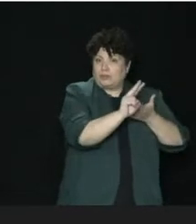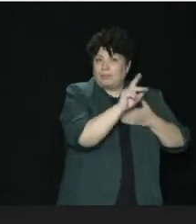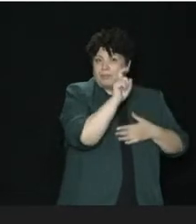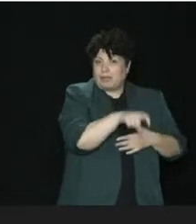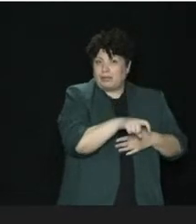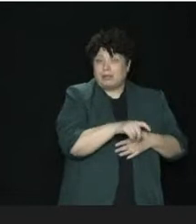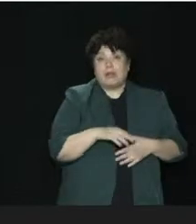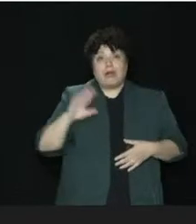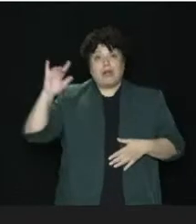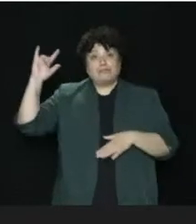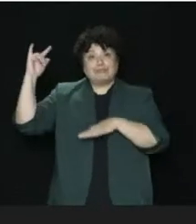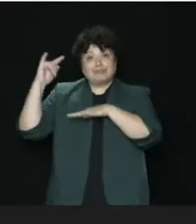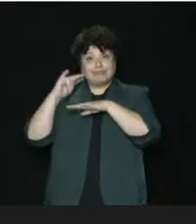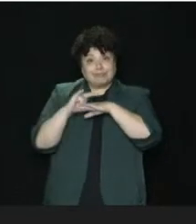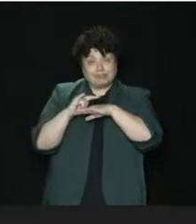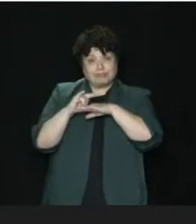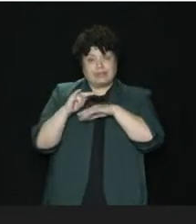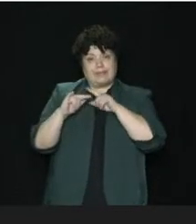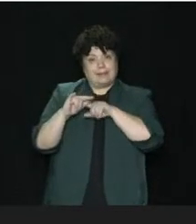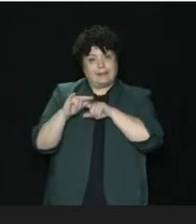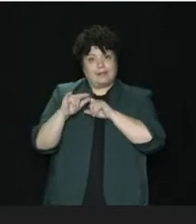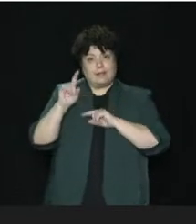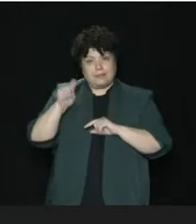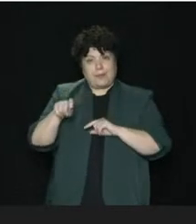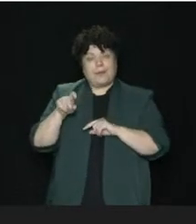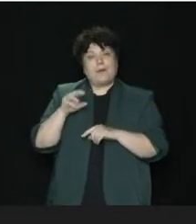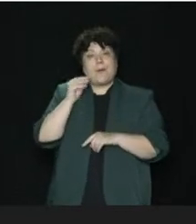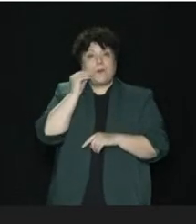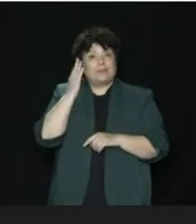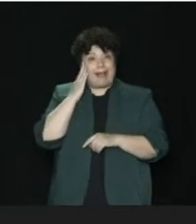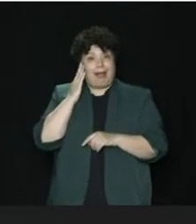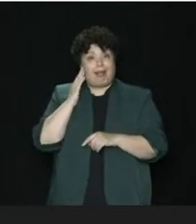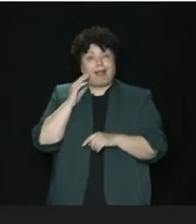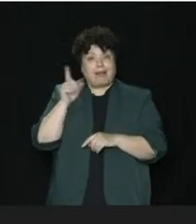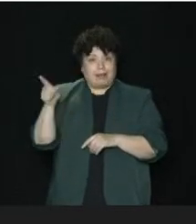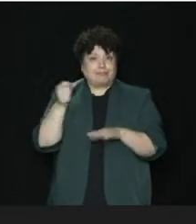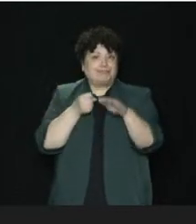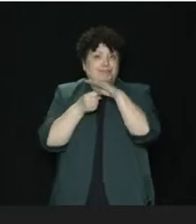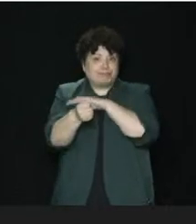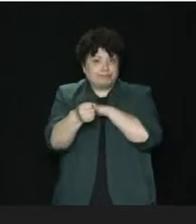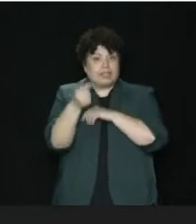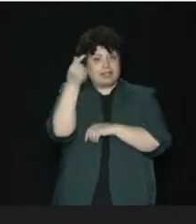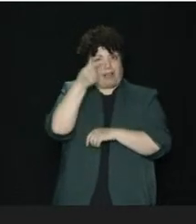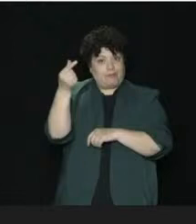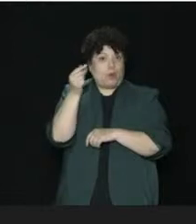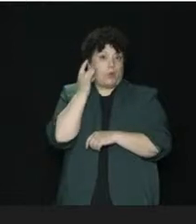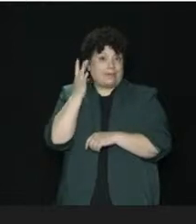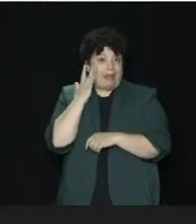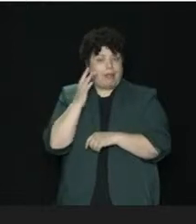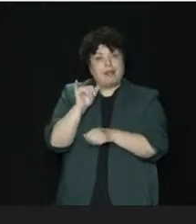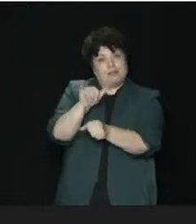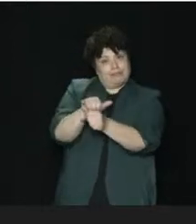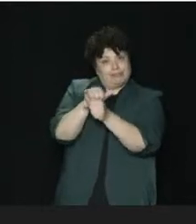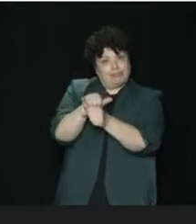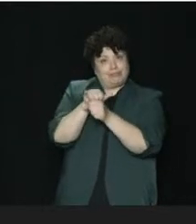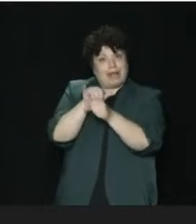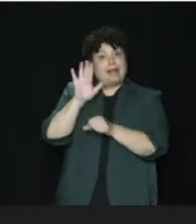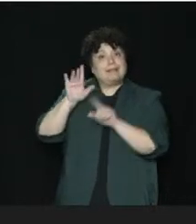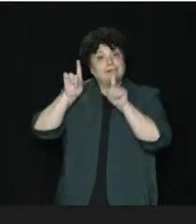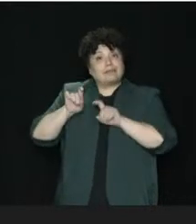air, they have to wait in an approved hotel by the government until their arrival test comes back